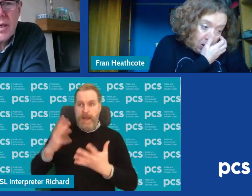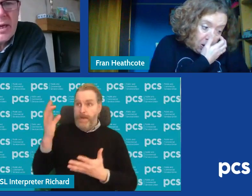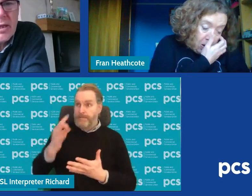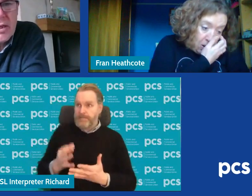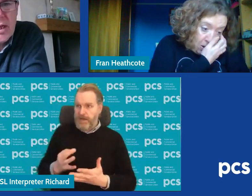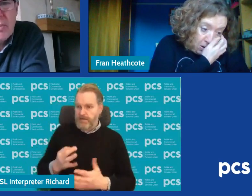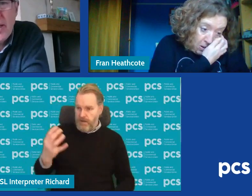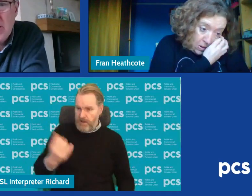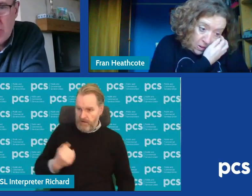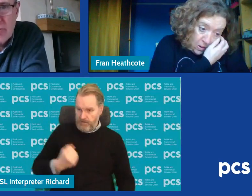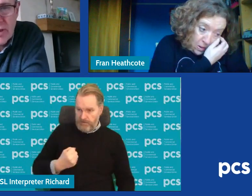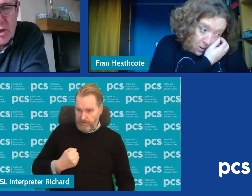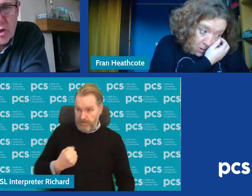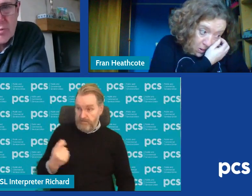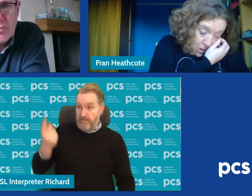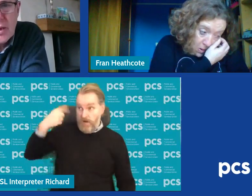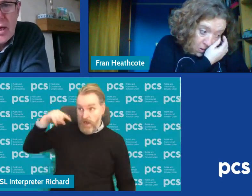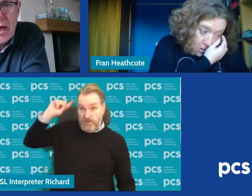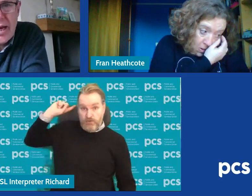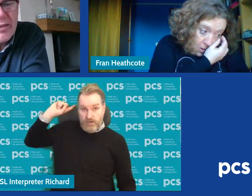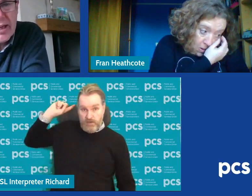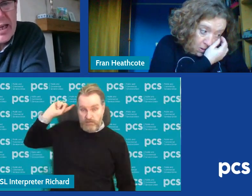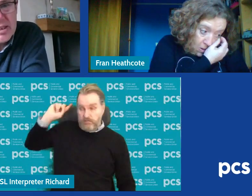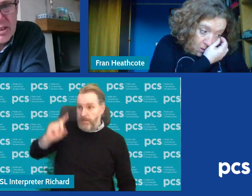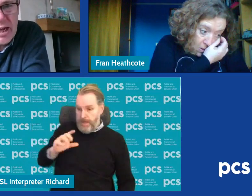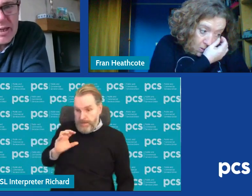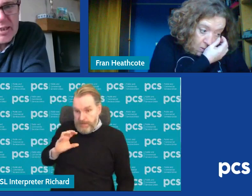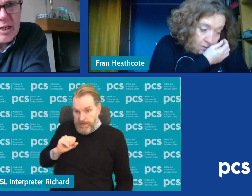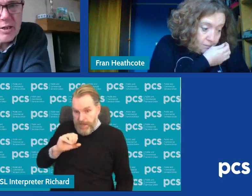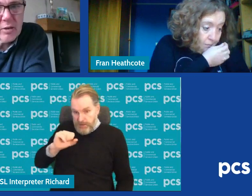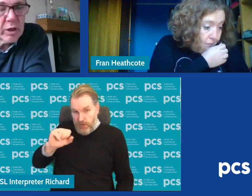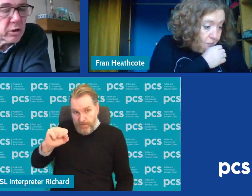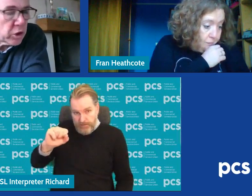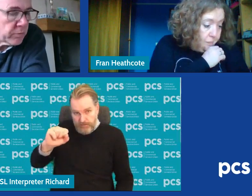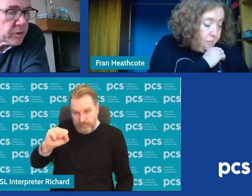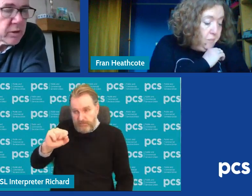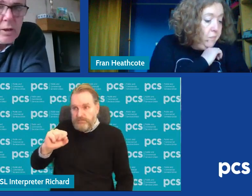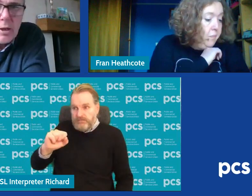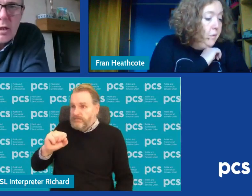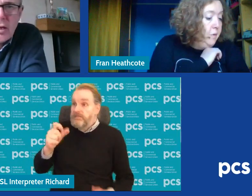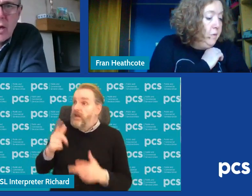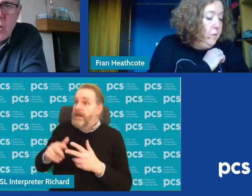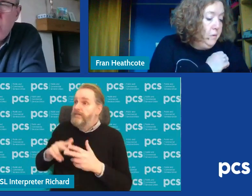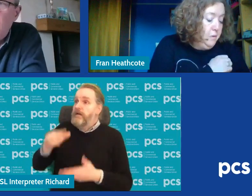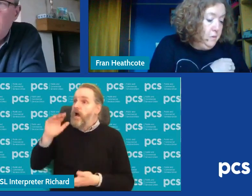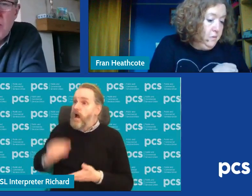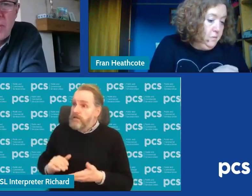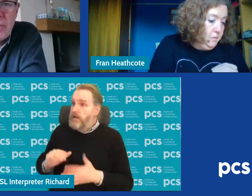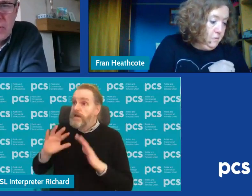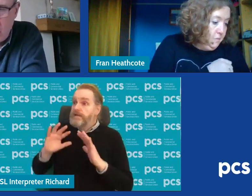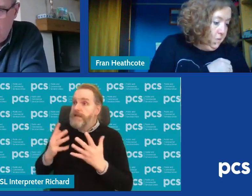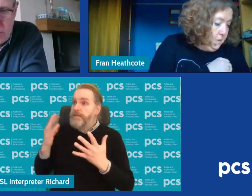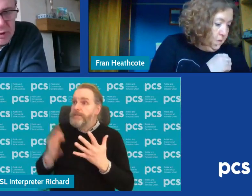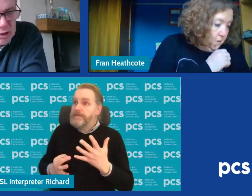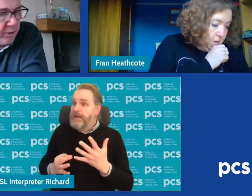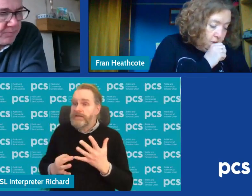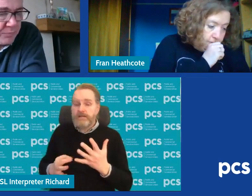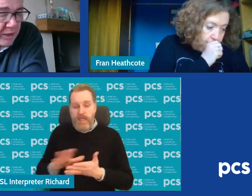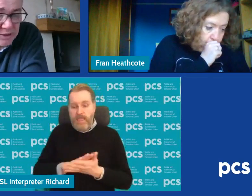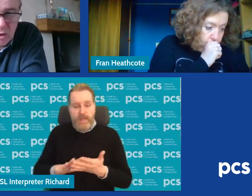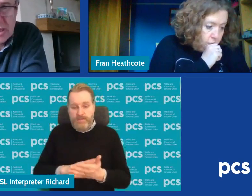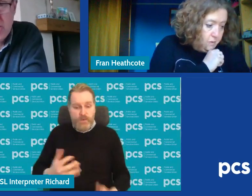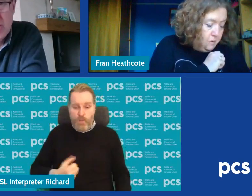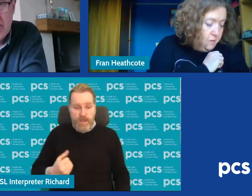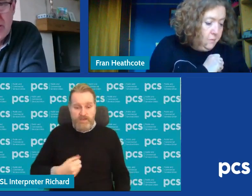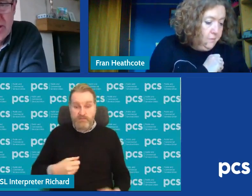was submitted to keep pace with inflation, and anything less than that is a cut in real terms. Now, people will obviously,